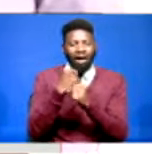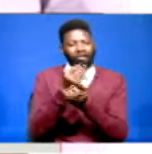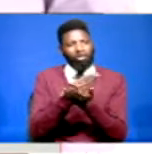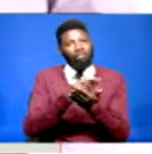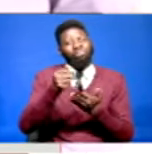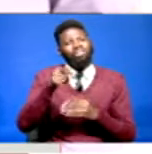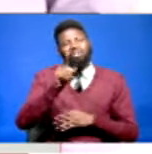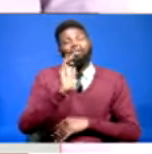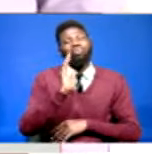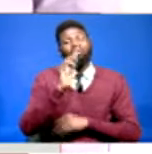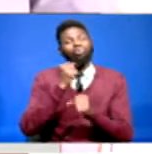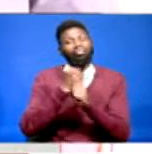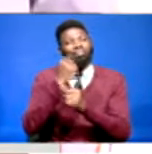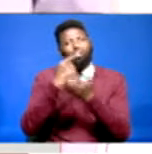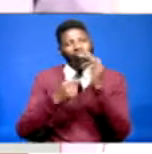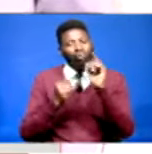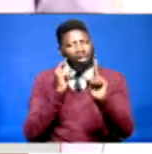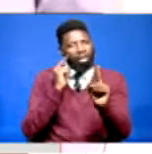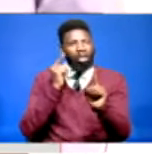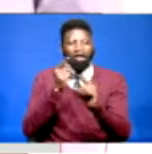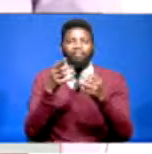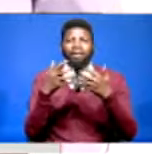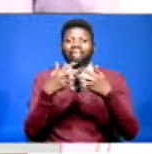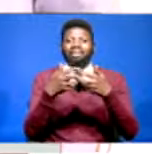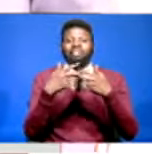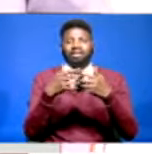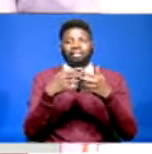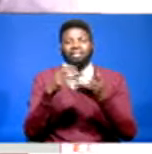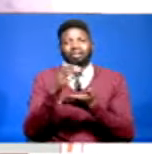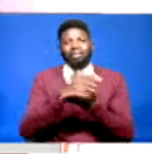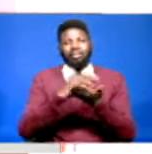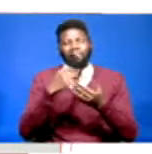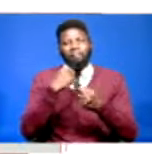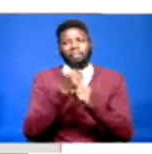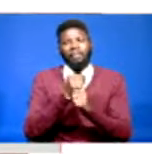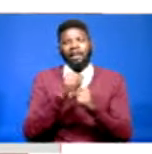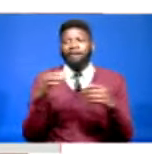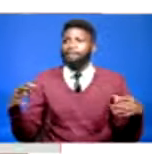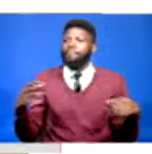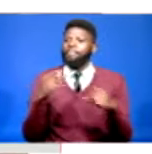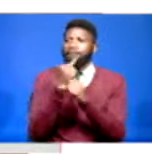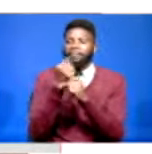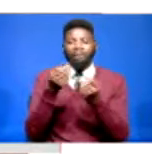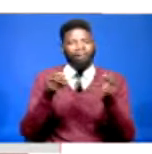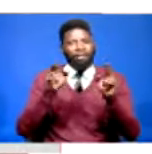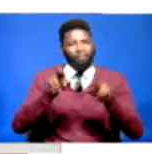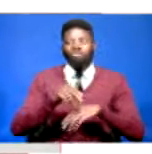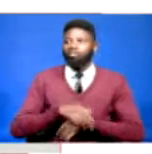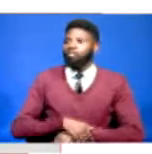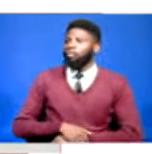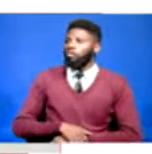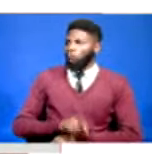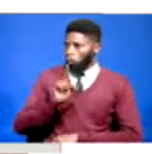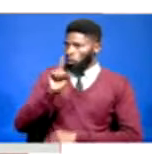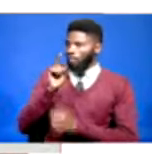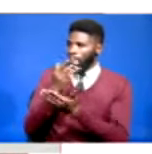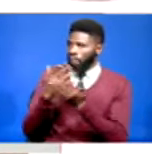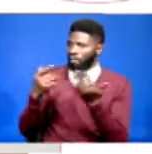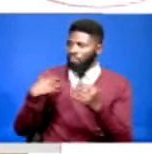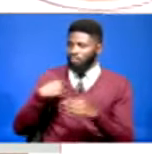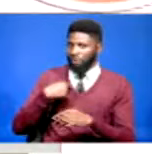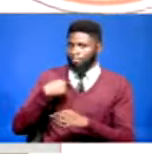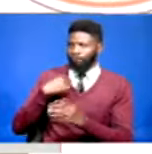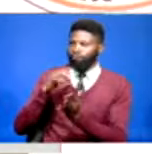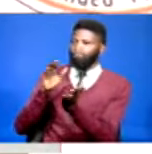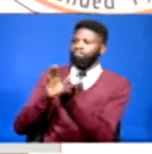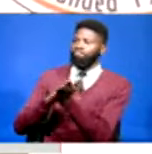for the engineering sector in order to make this happen? I think one of the things I would want to do is to commend the resolutions that the